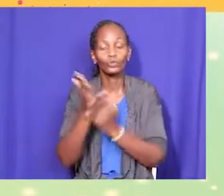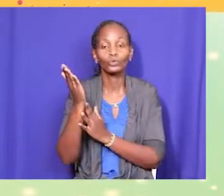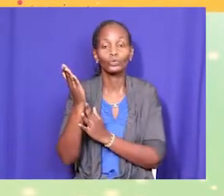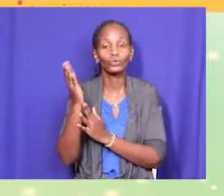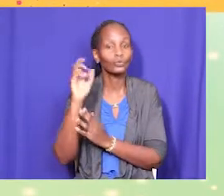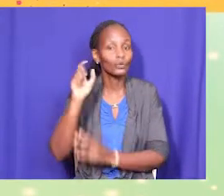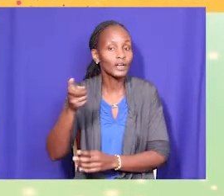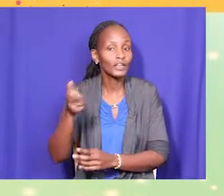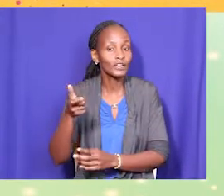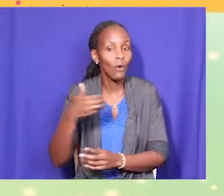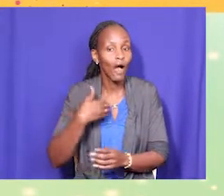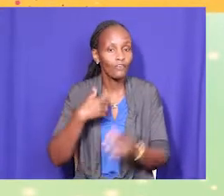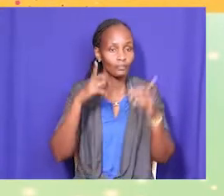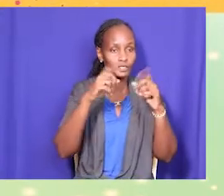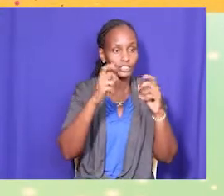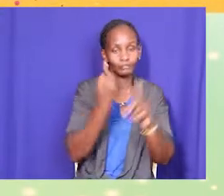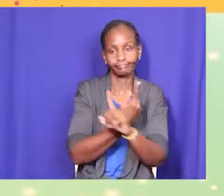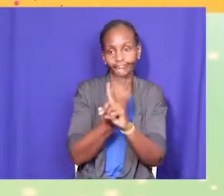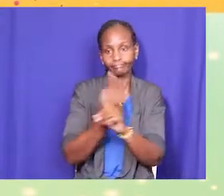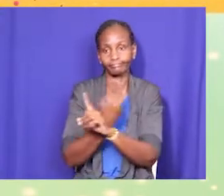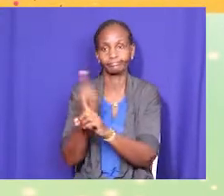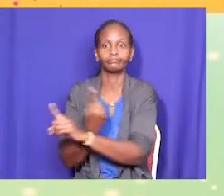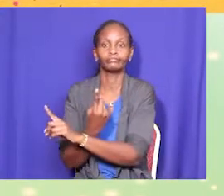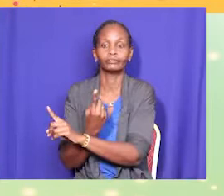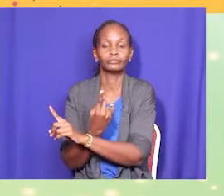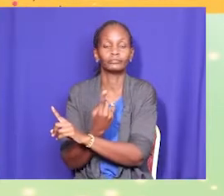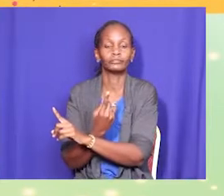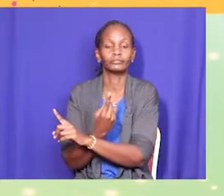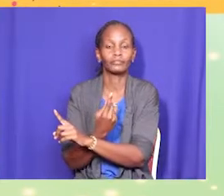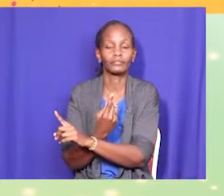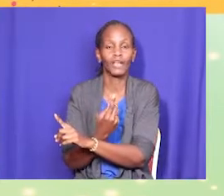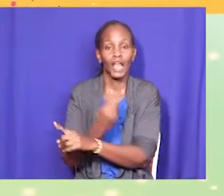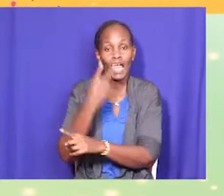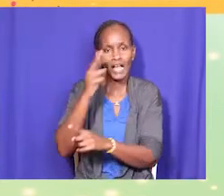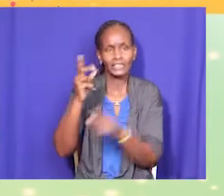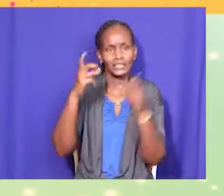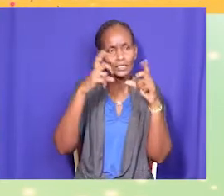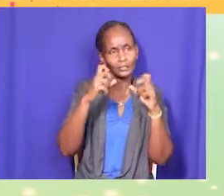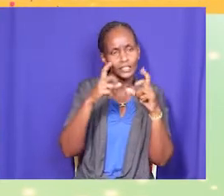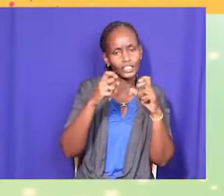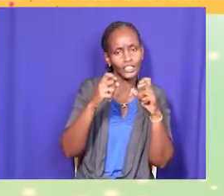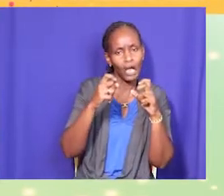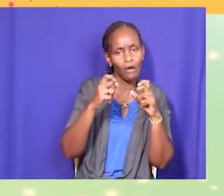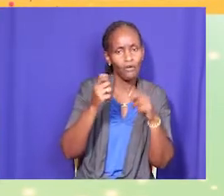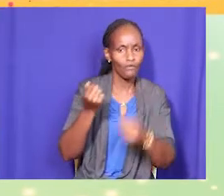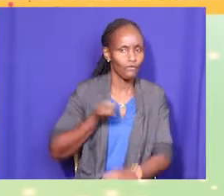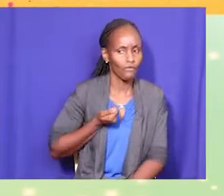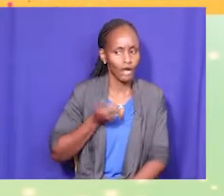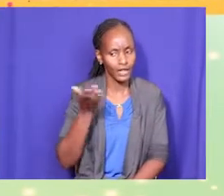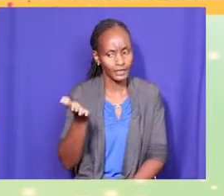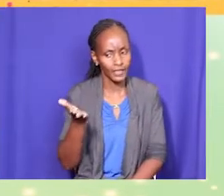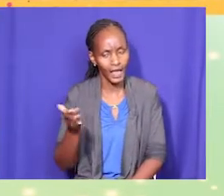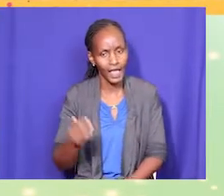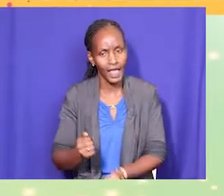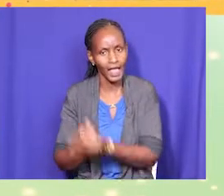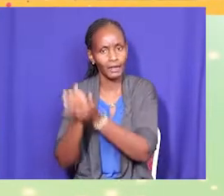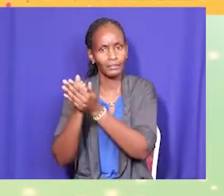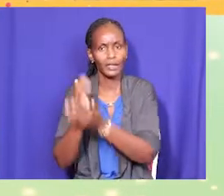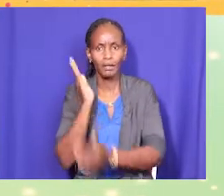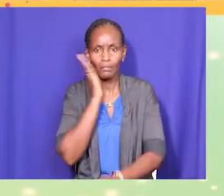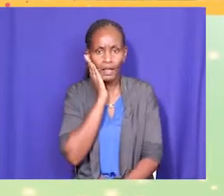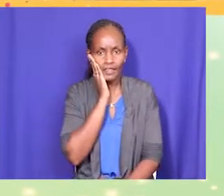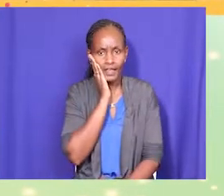there are several pictures. I can see a picture of a little girl helping her